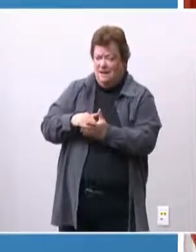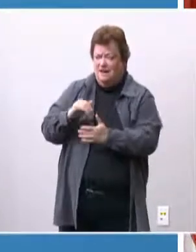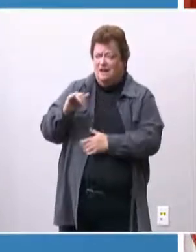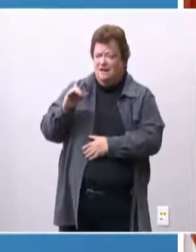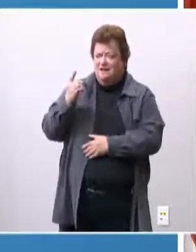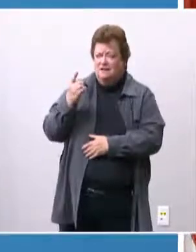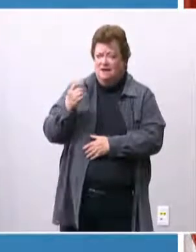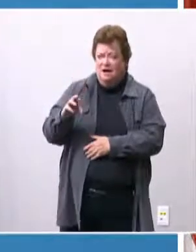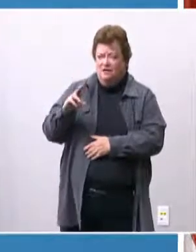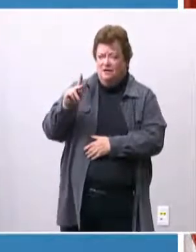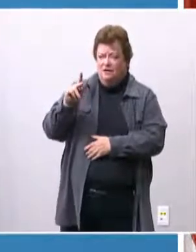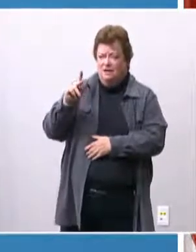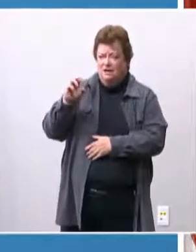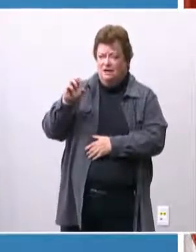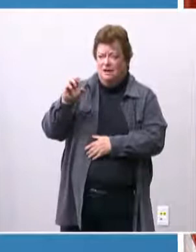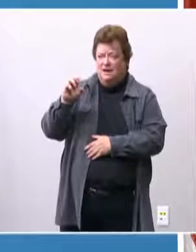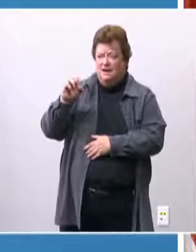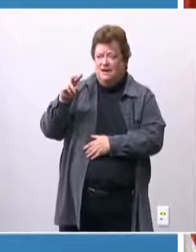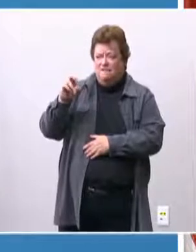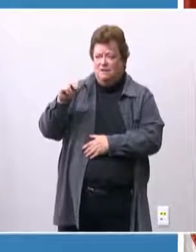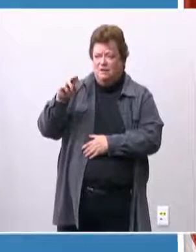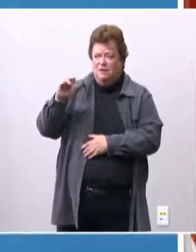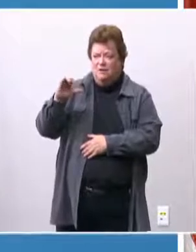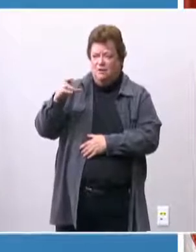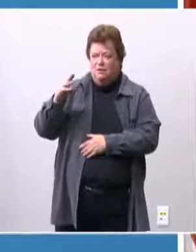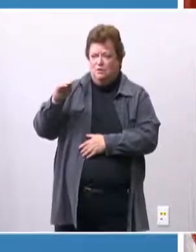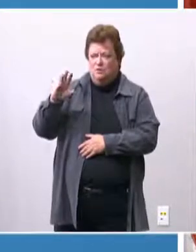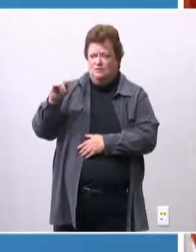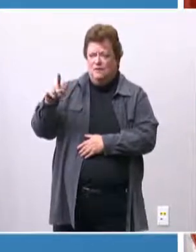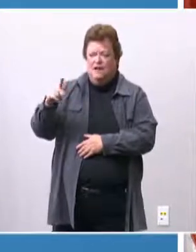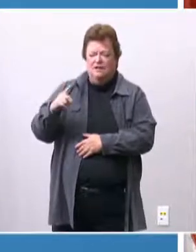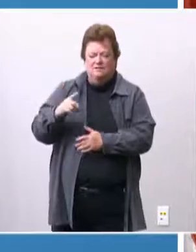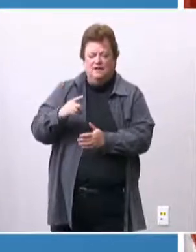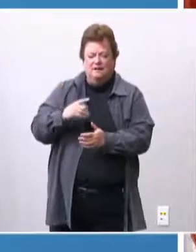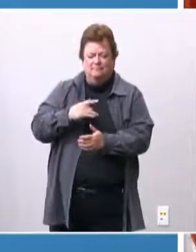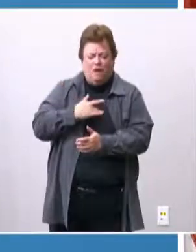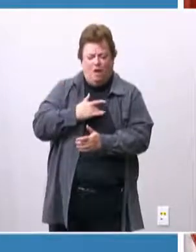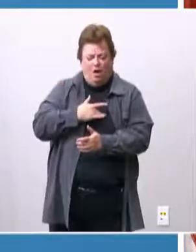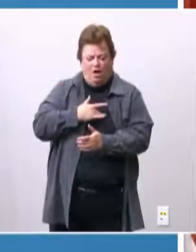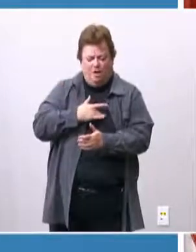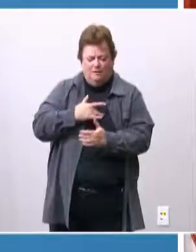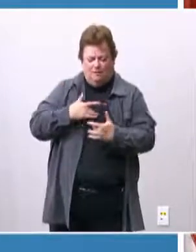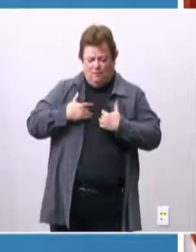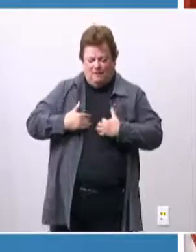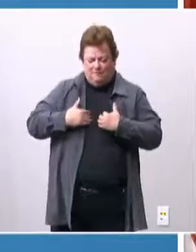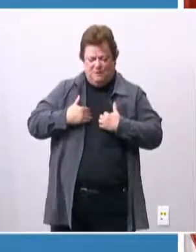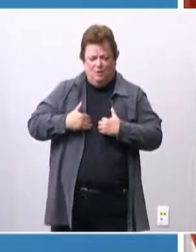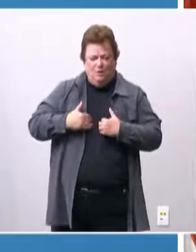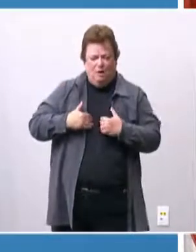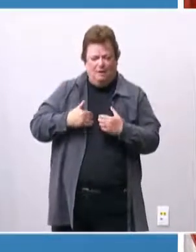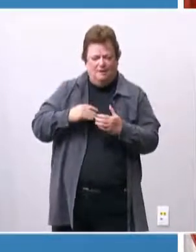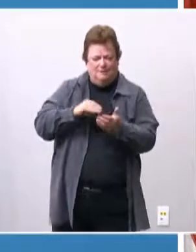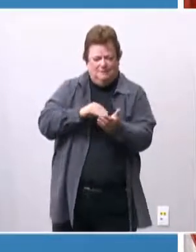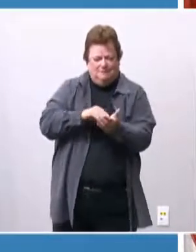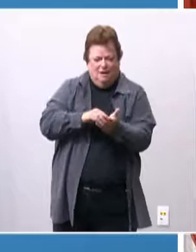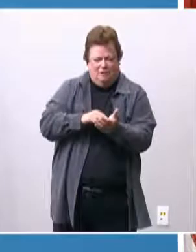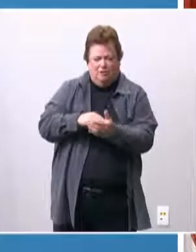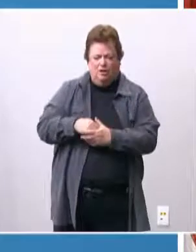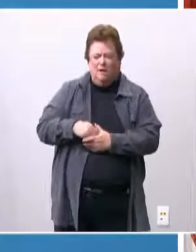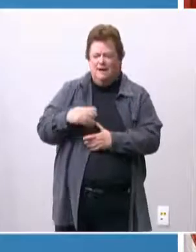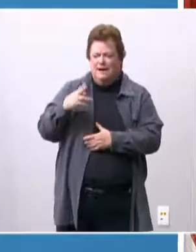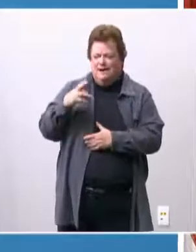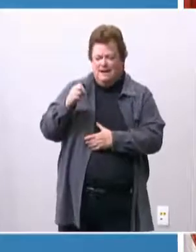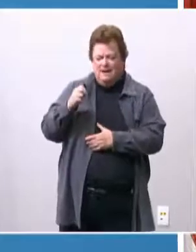is Dr. Kevin Richmond. As a local pulmonologist, he deals with respiratory issues. He's here to share what